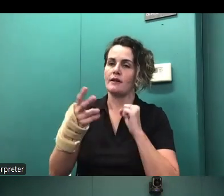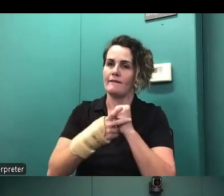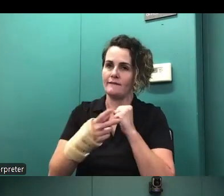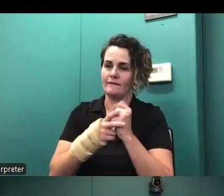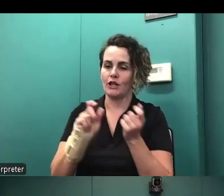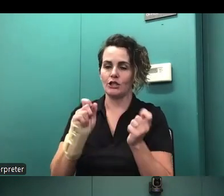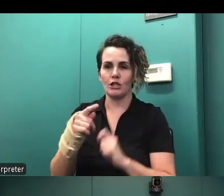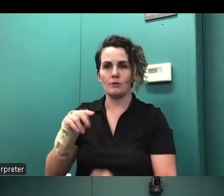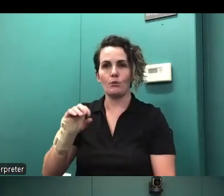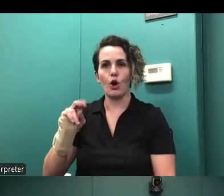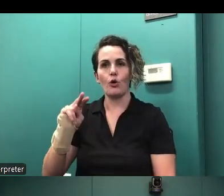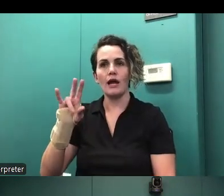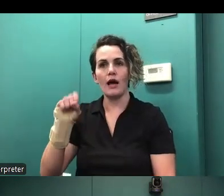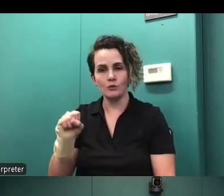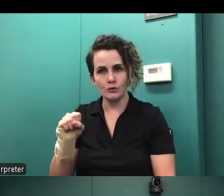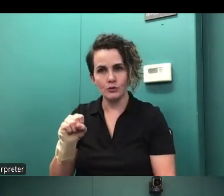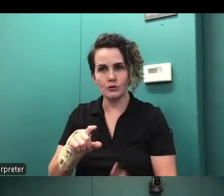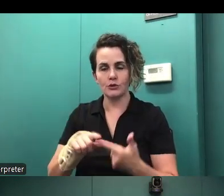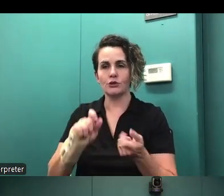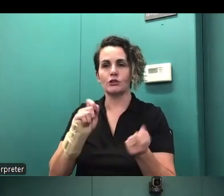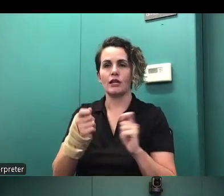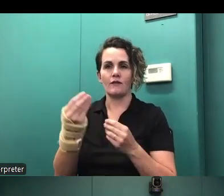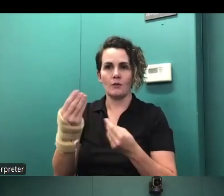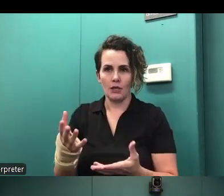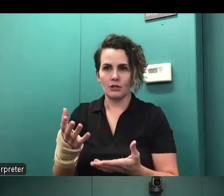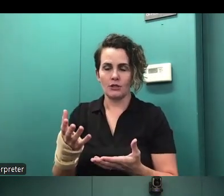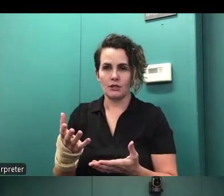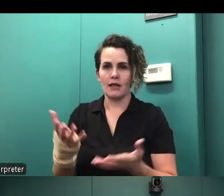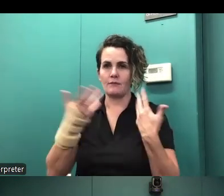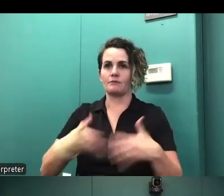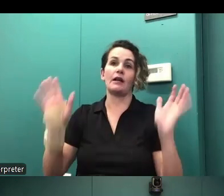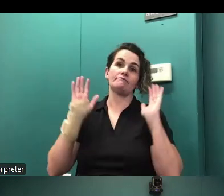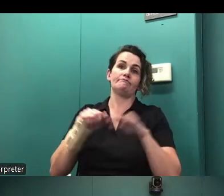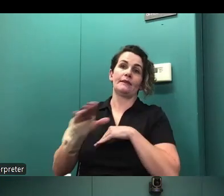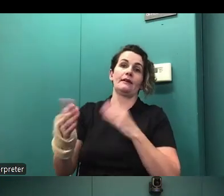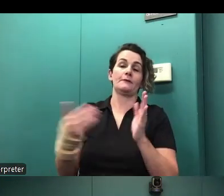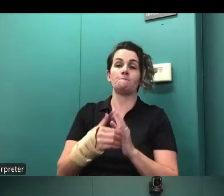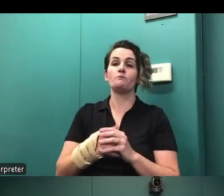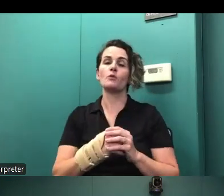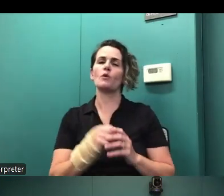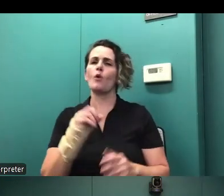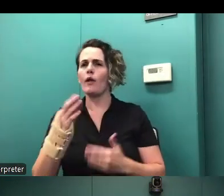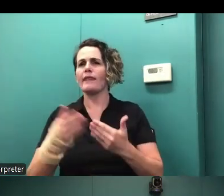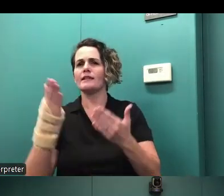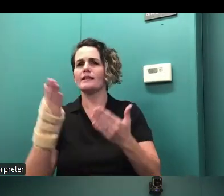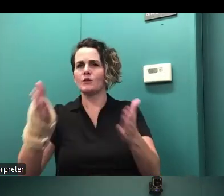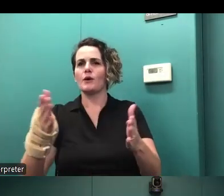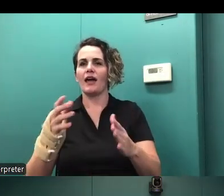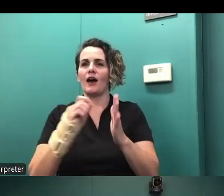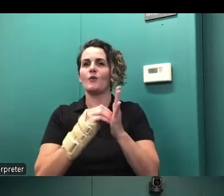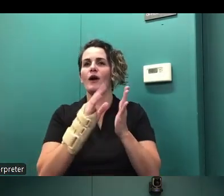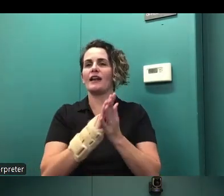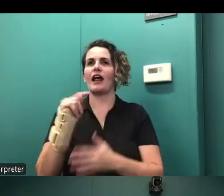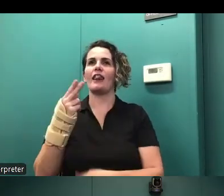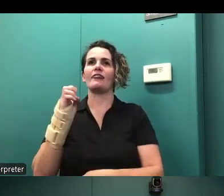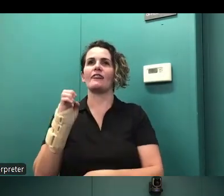your pronouns, change your information, change what you need to do and be done. Or my easy way is I just write the student